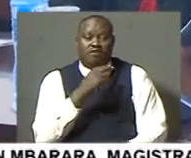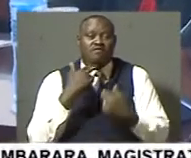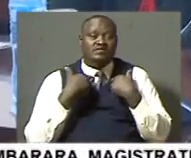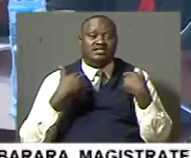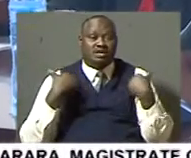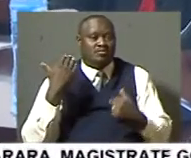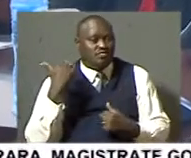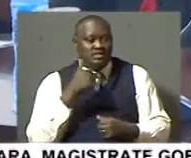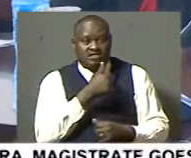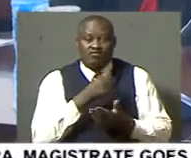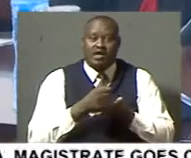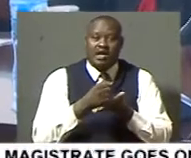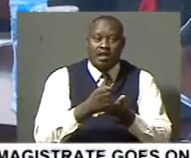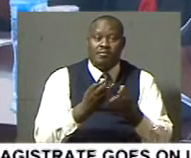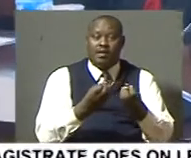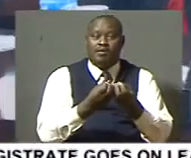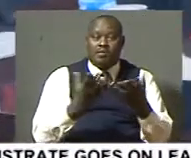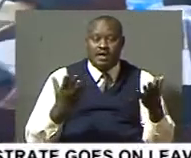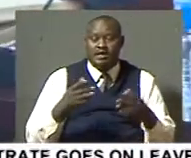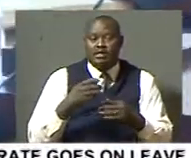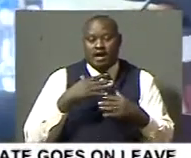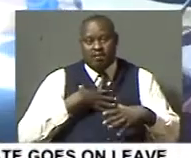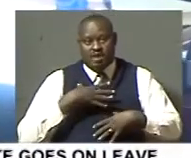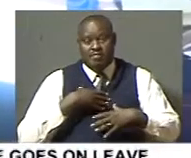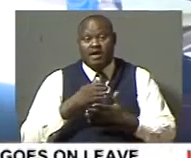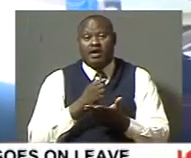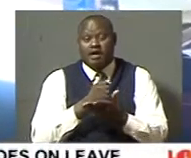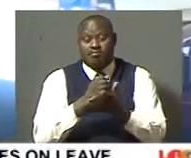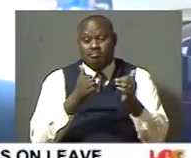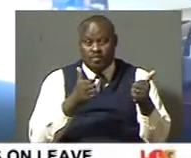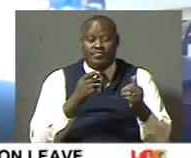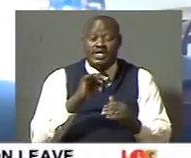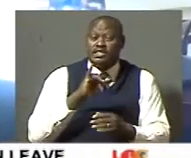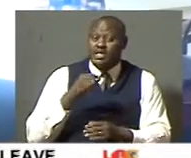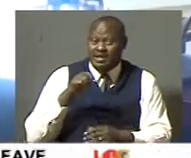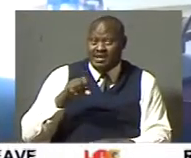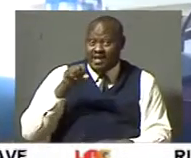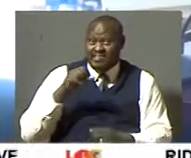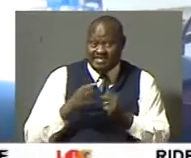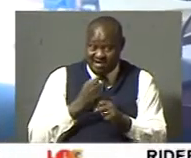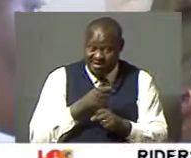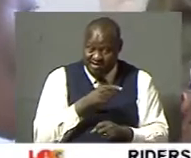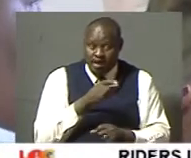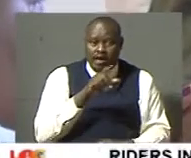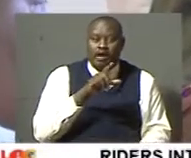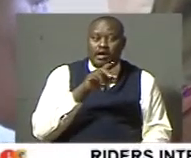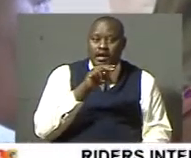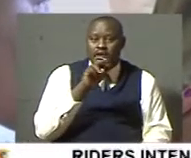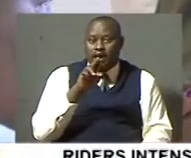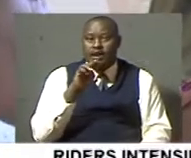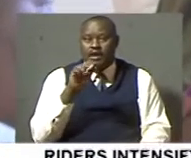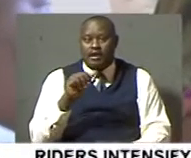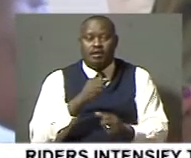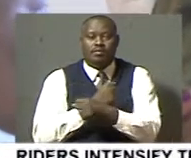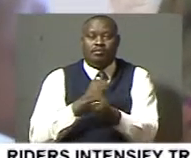capture and helped several injured soldiers. On January 9th that same year, the NRA released 7 hostages,